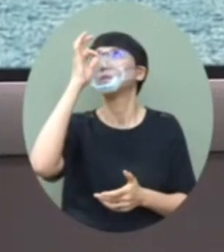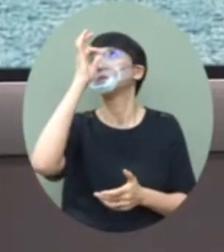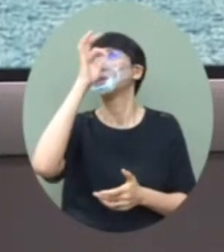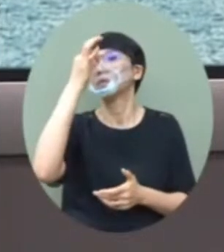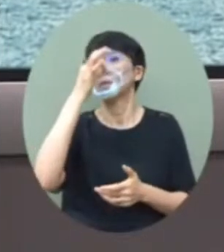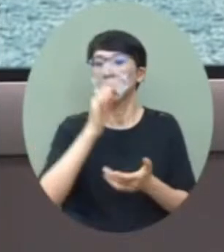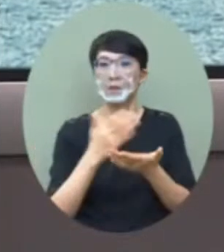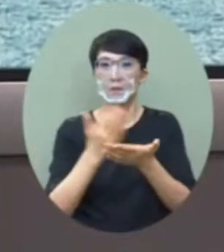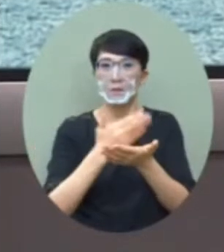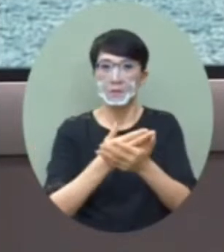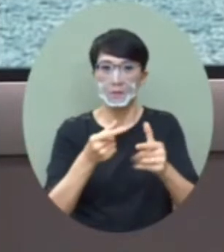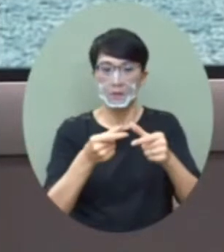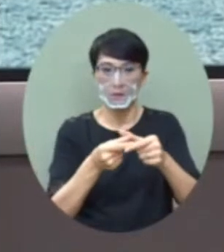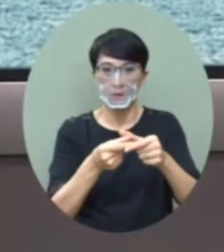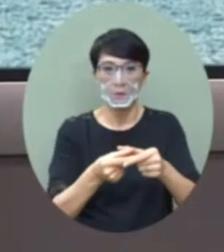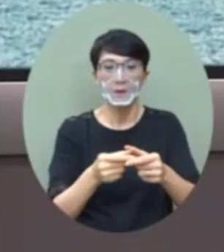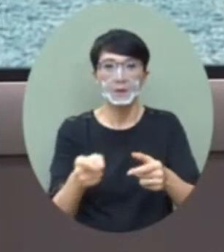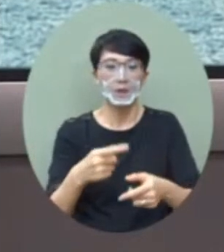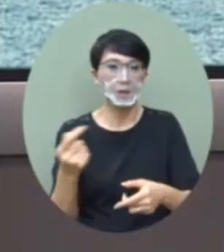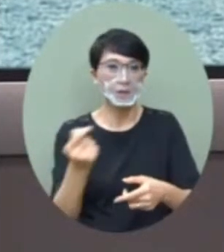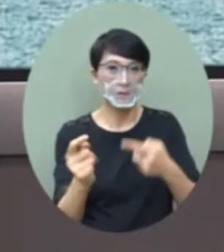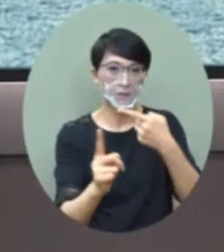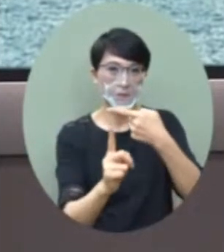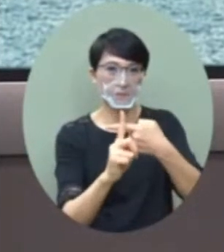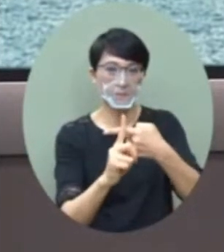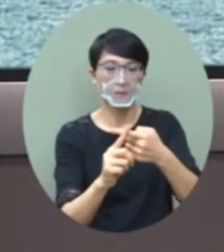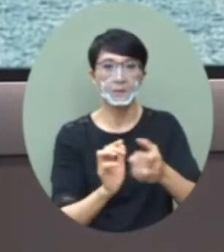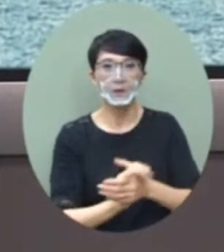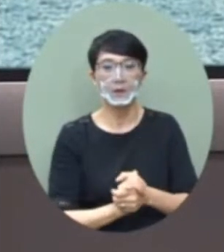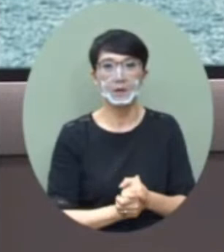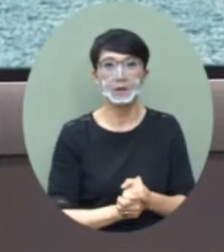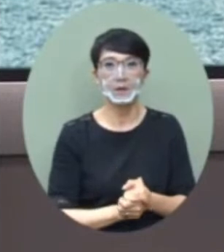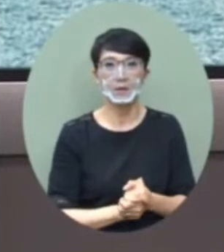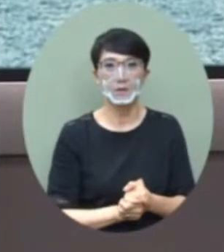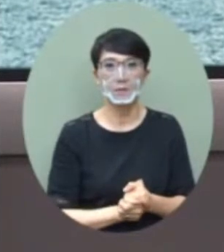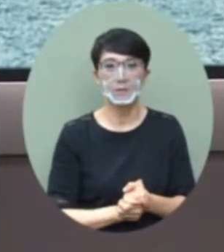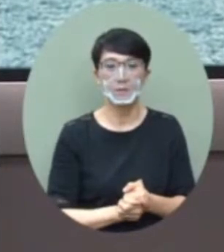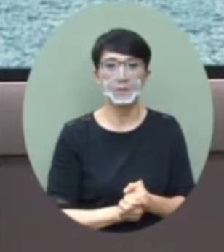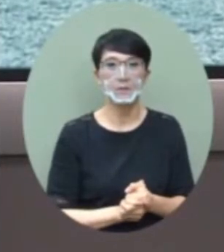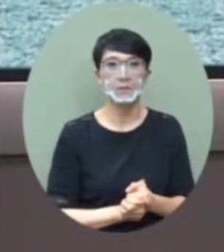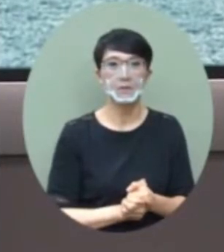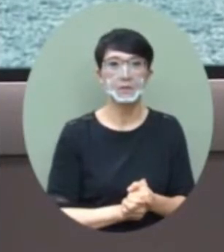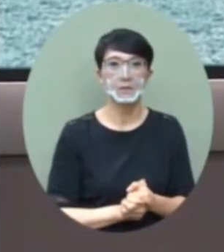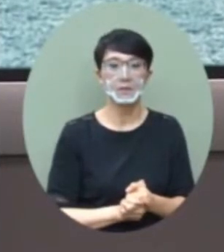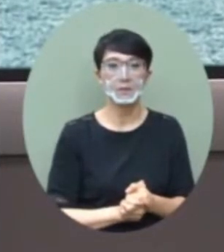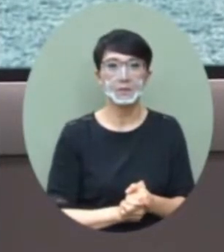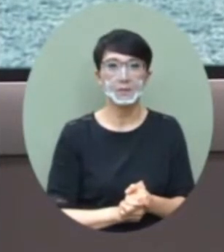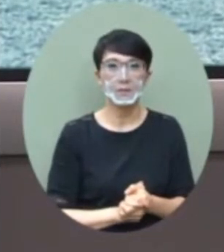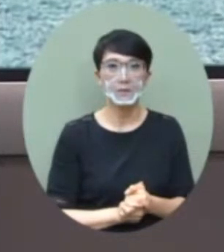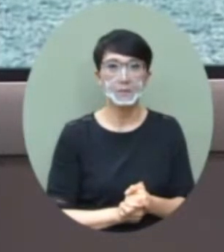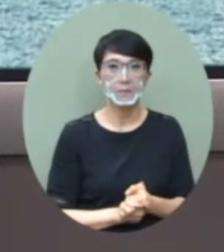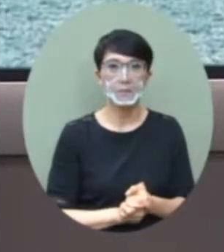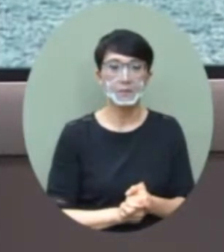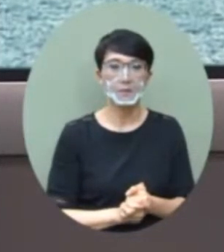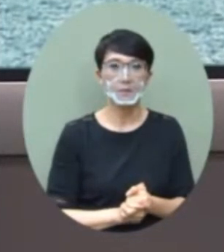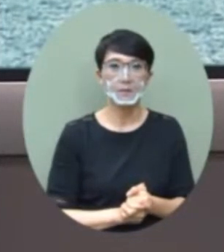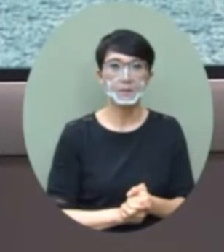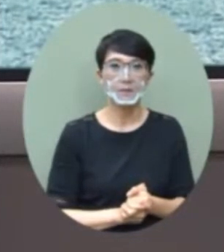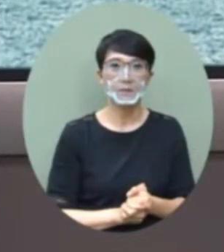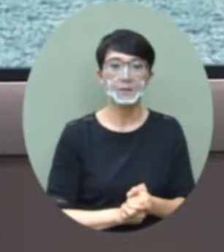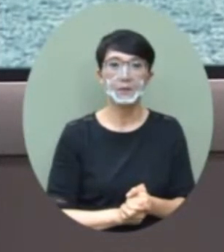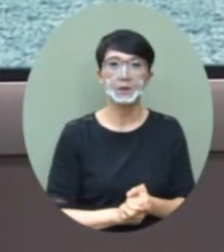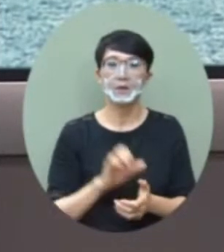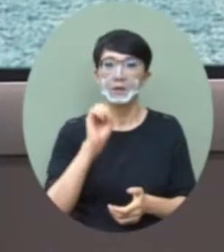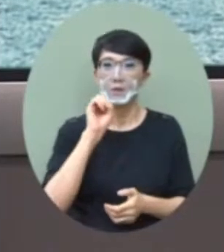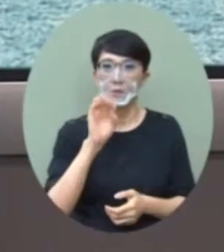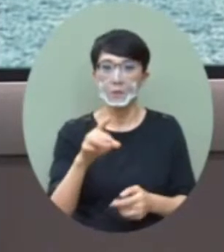encrypted isolation orders so that they can present these orders to those venues having the vaccine pass restrictions.